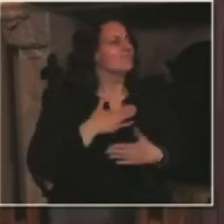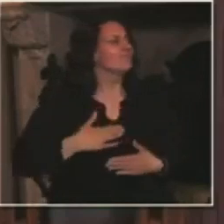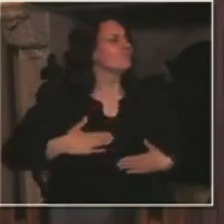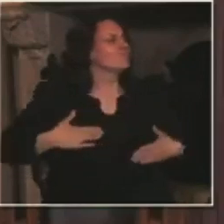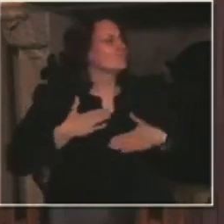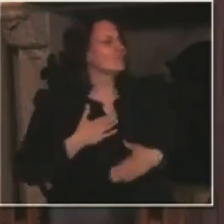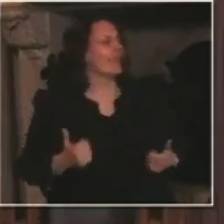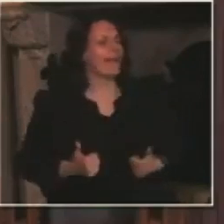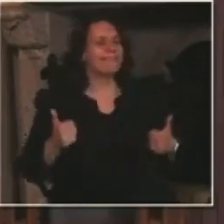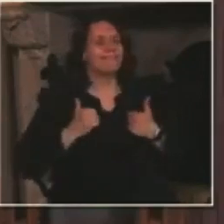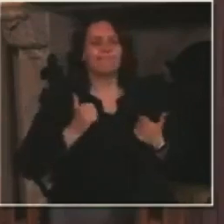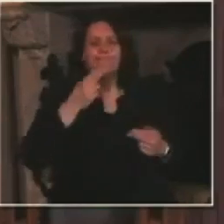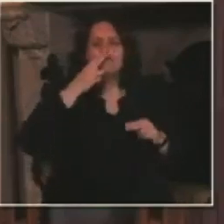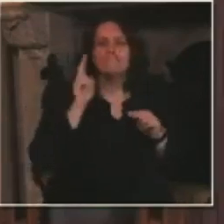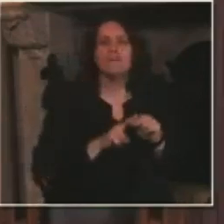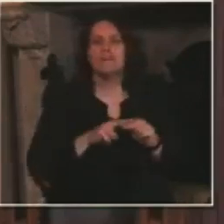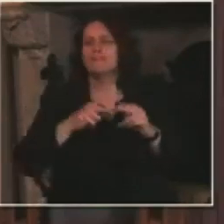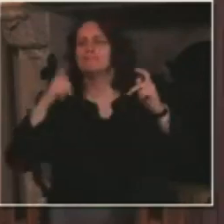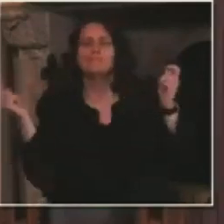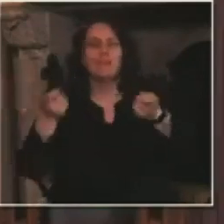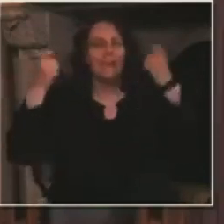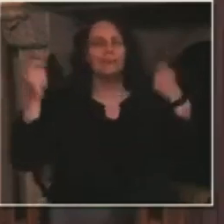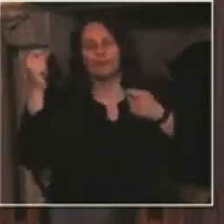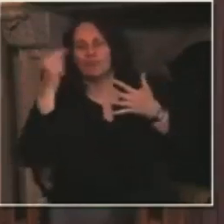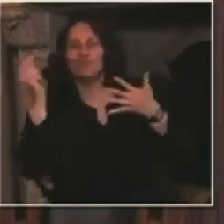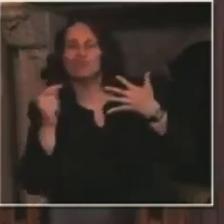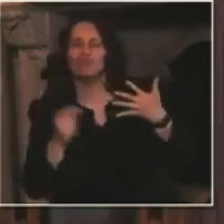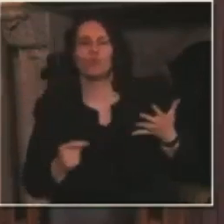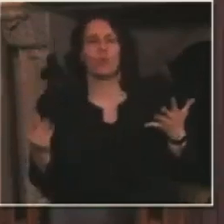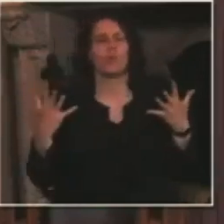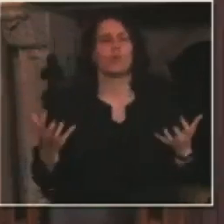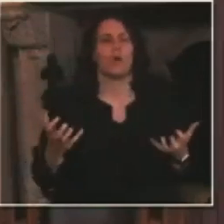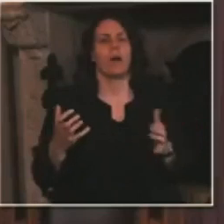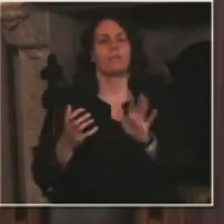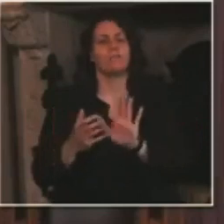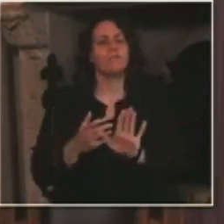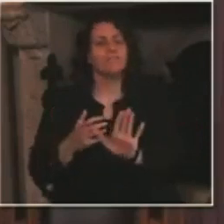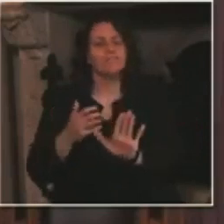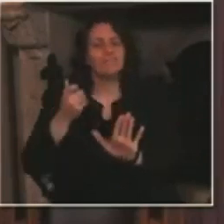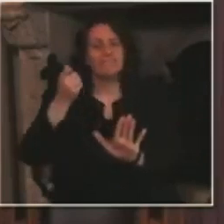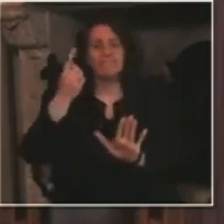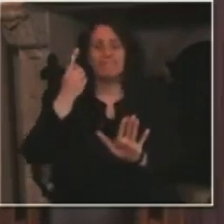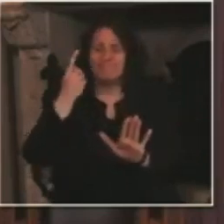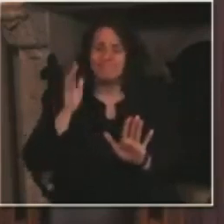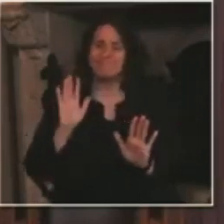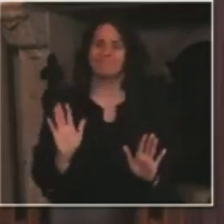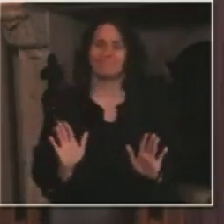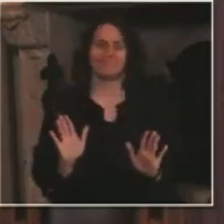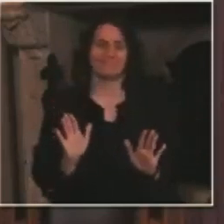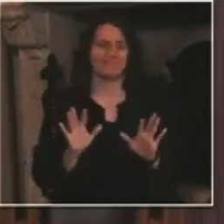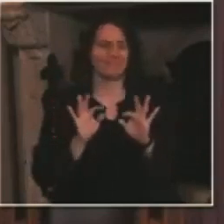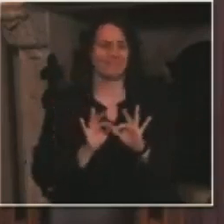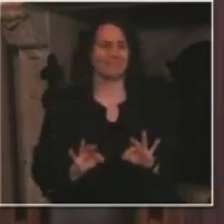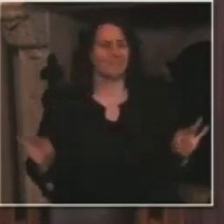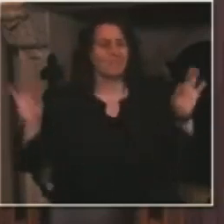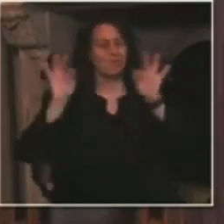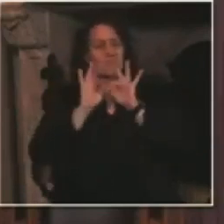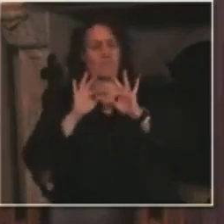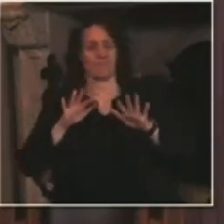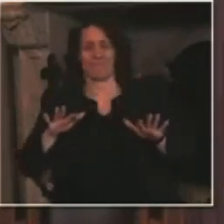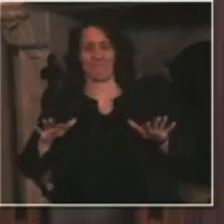ever seen, whether it's locally, state, nationally, internationally, what you're trying to do